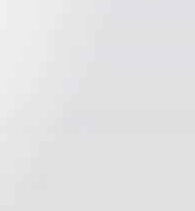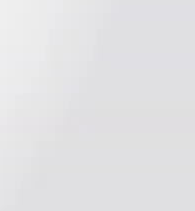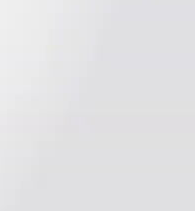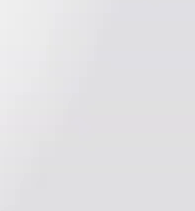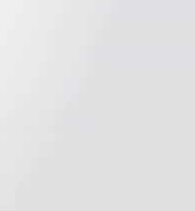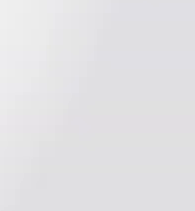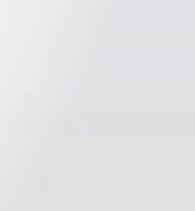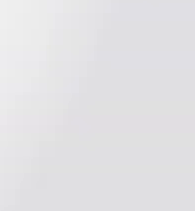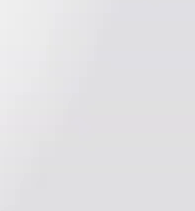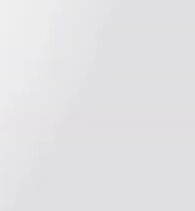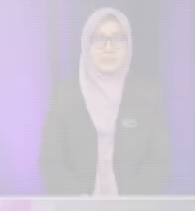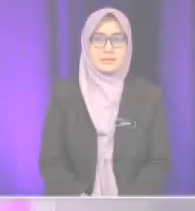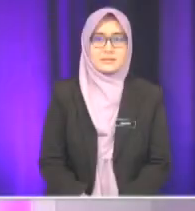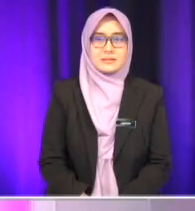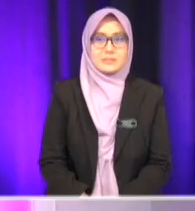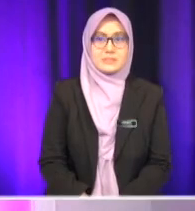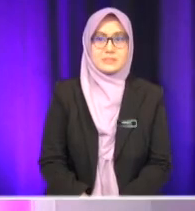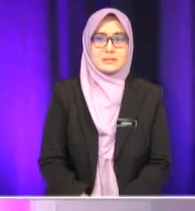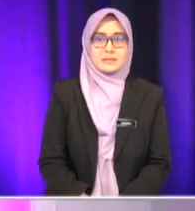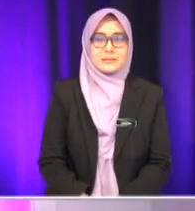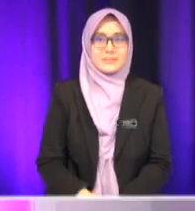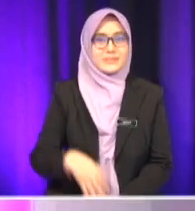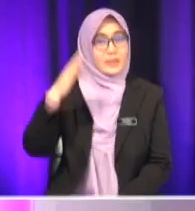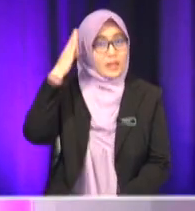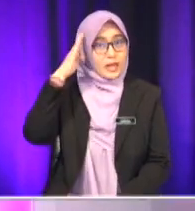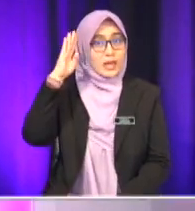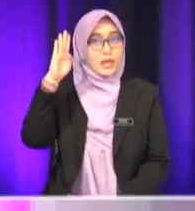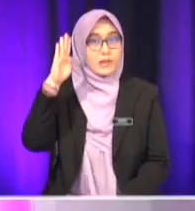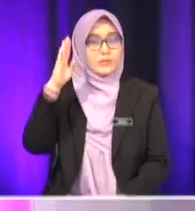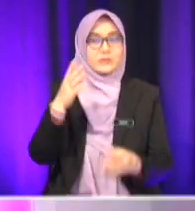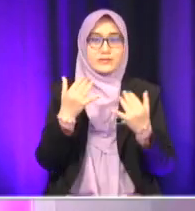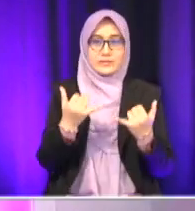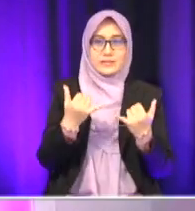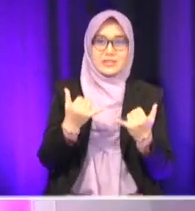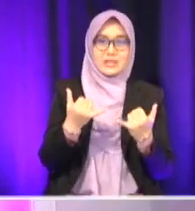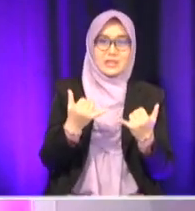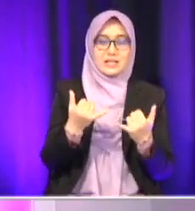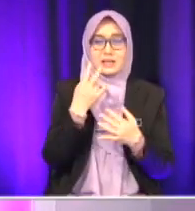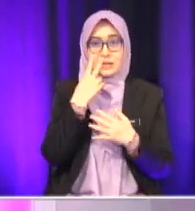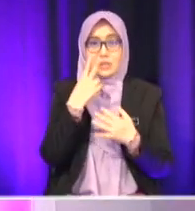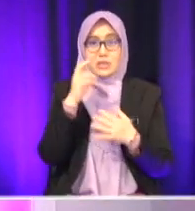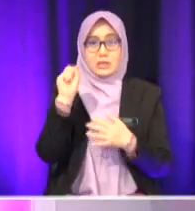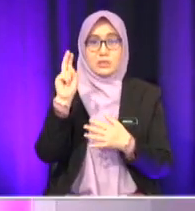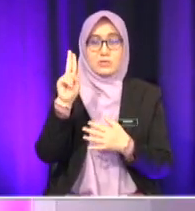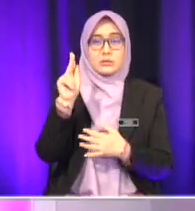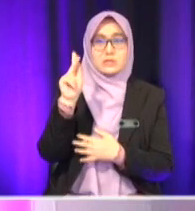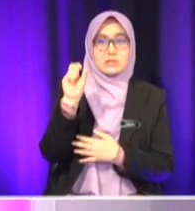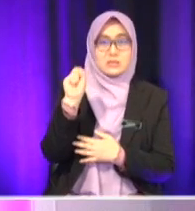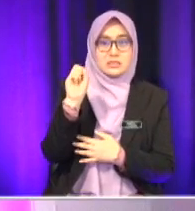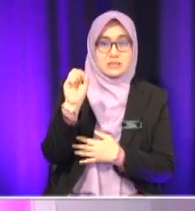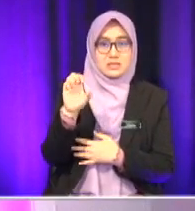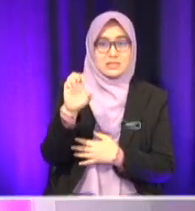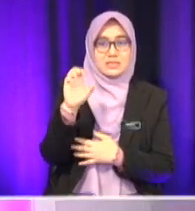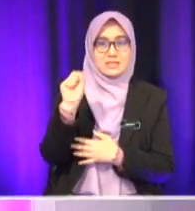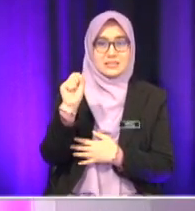EduwebTV KPM. Hello again, you are now watching Sukses SPM 2022 Pecutan together with me, Sean